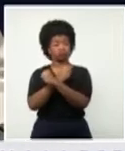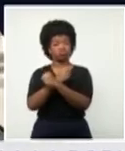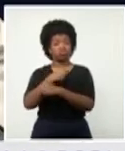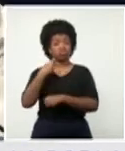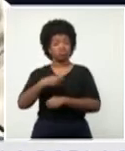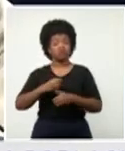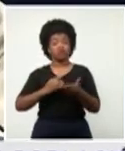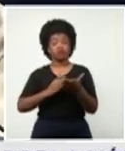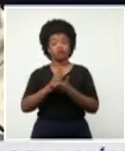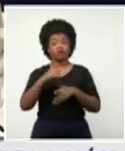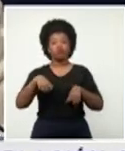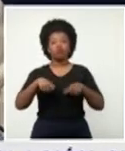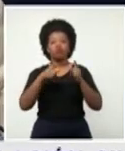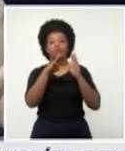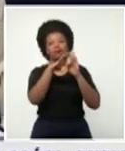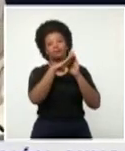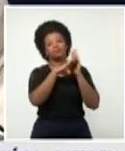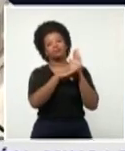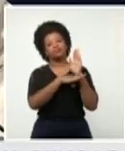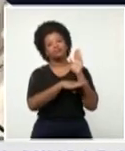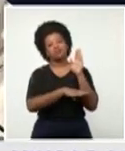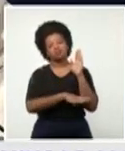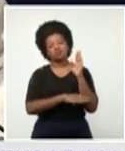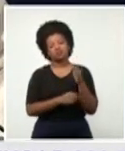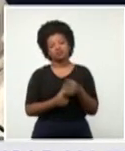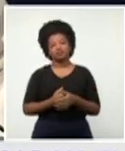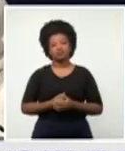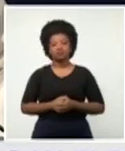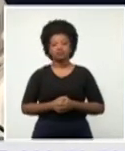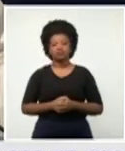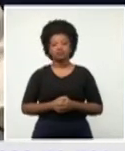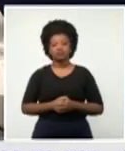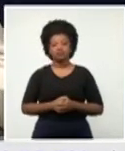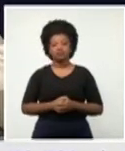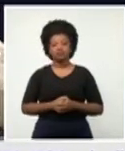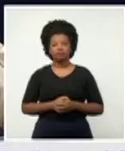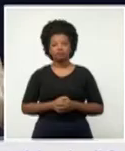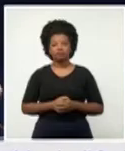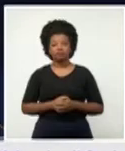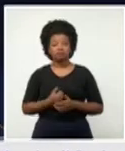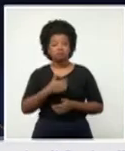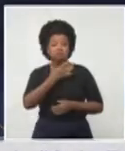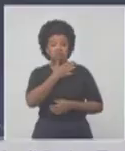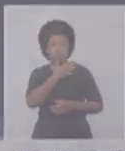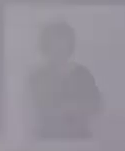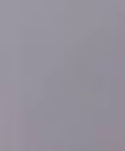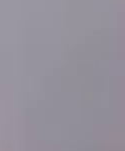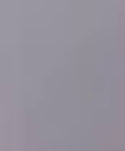face if we do not keep the fulfillment of the established restrictions.